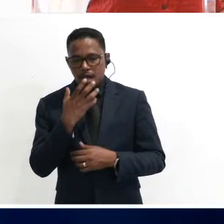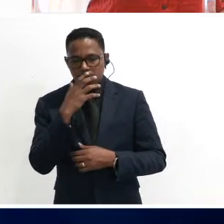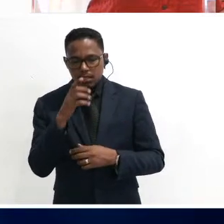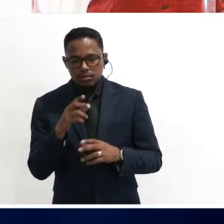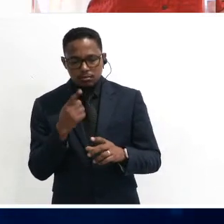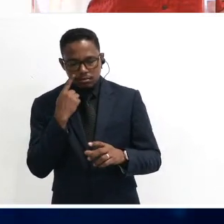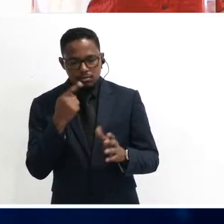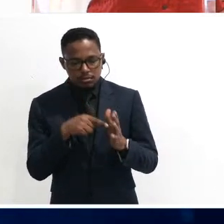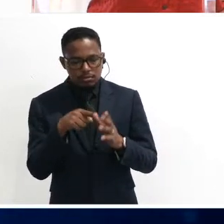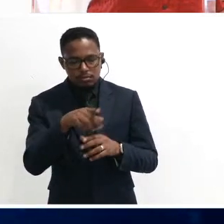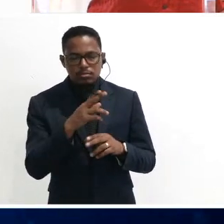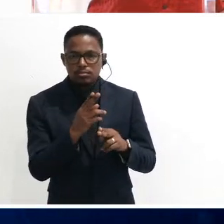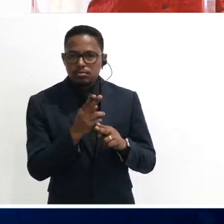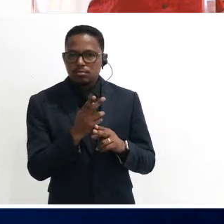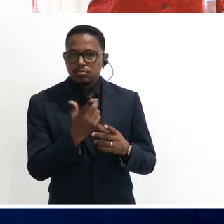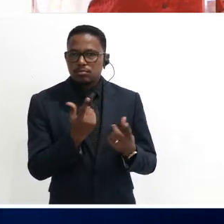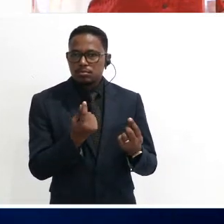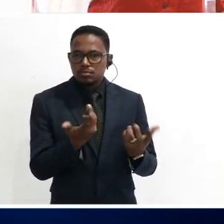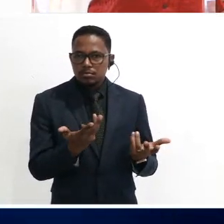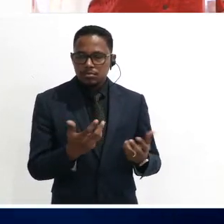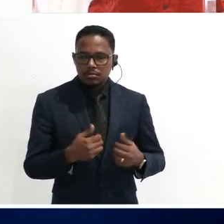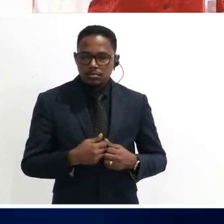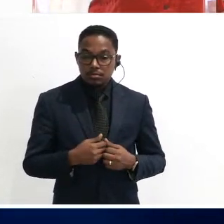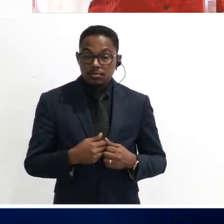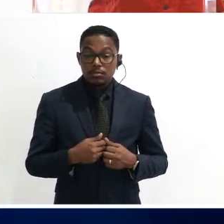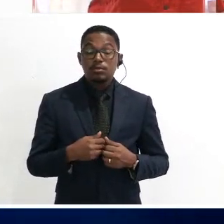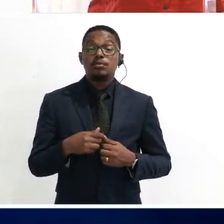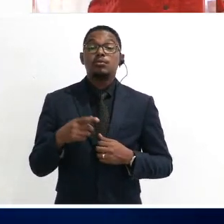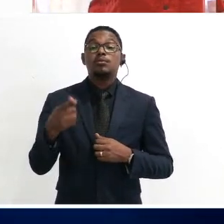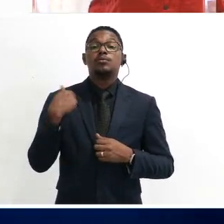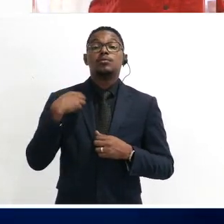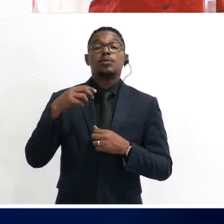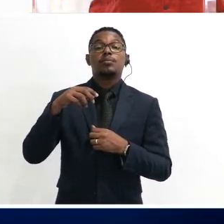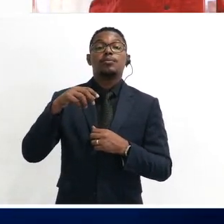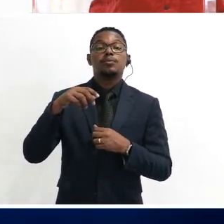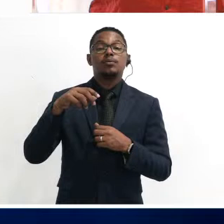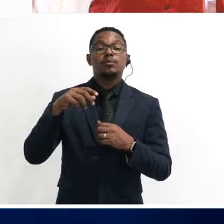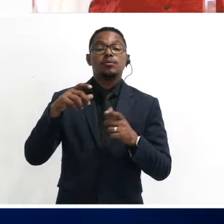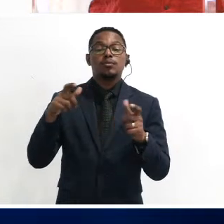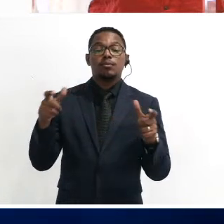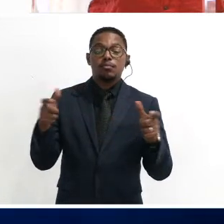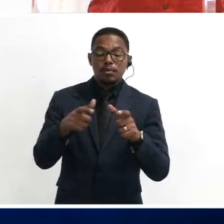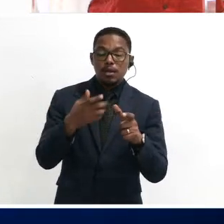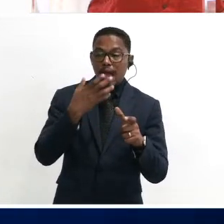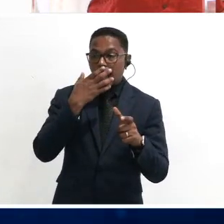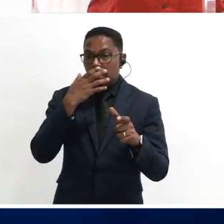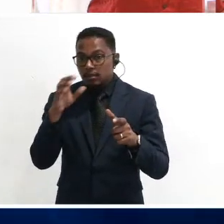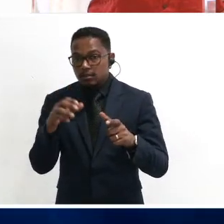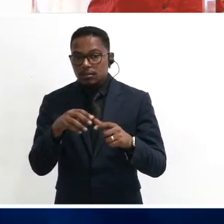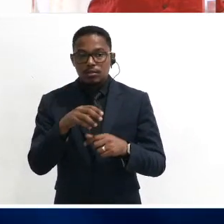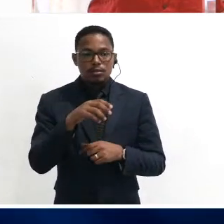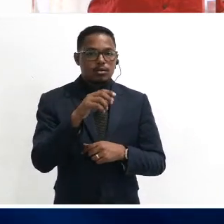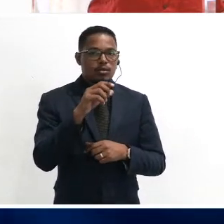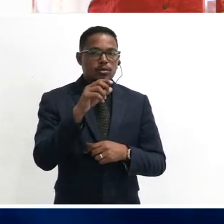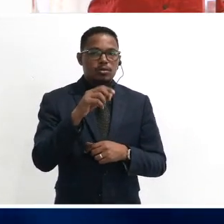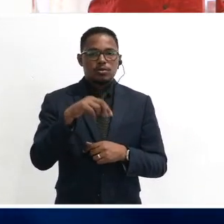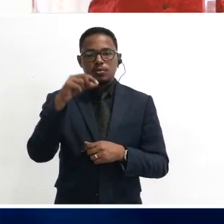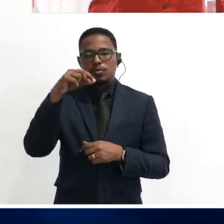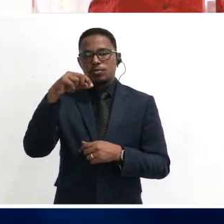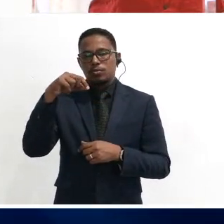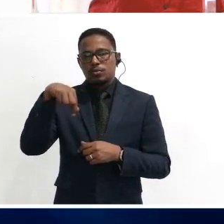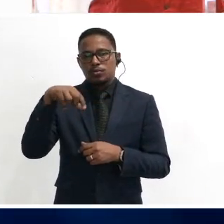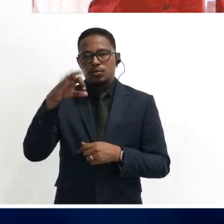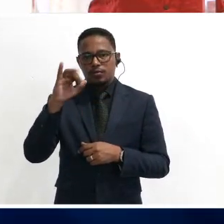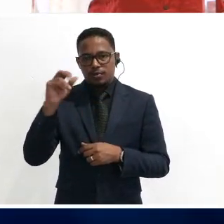or we bring that pad out, like on a QFN on the left, to the bottom of the package, so it can